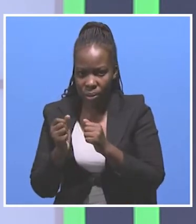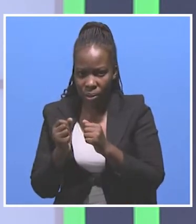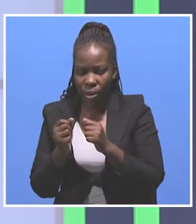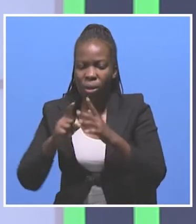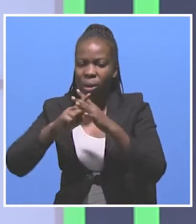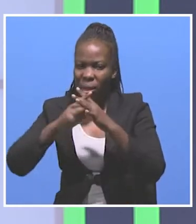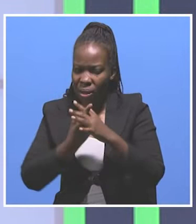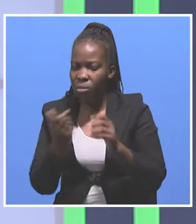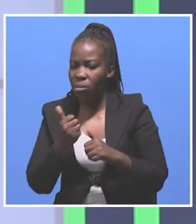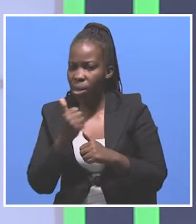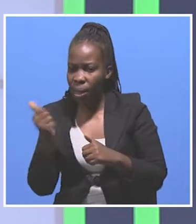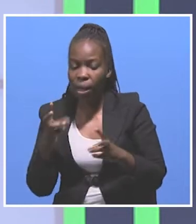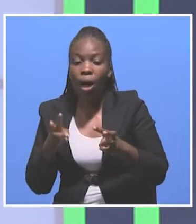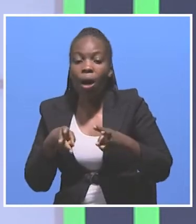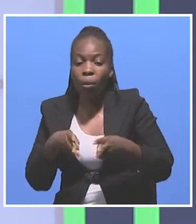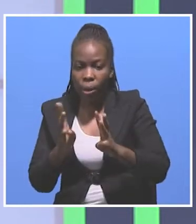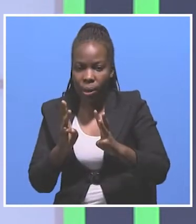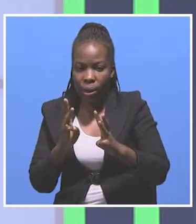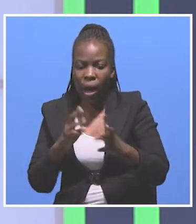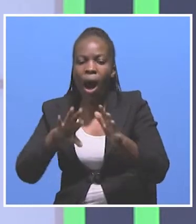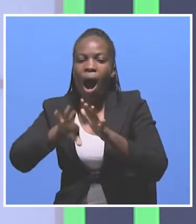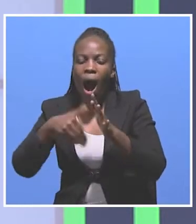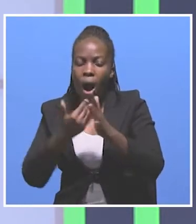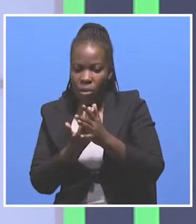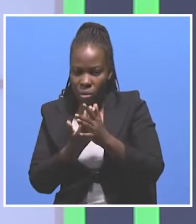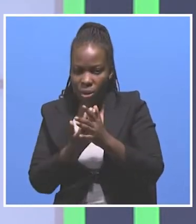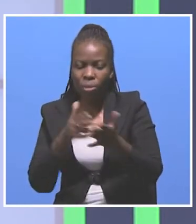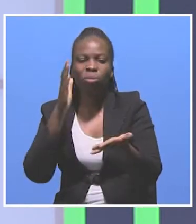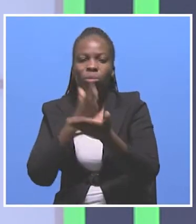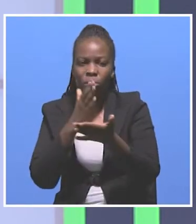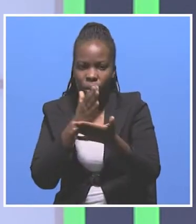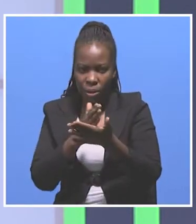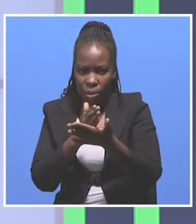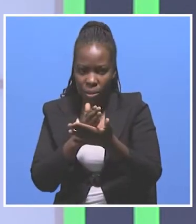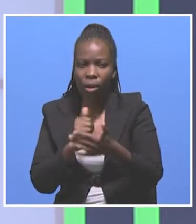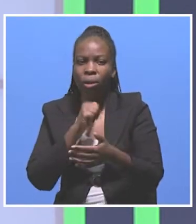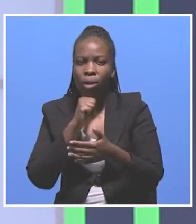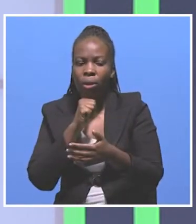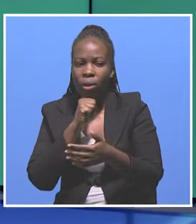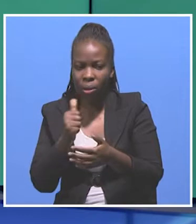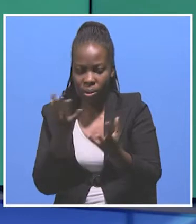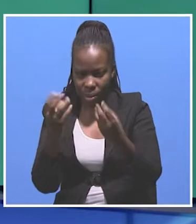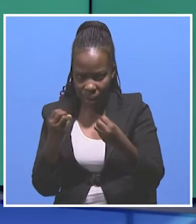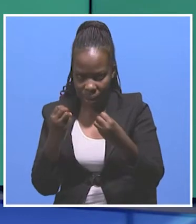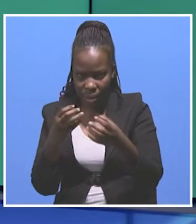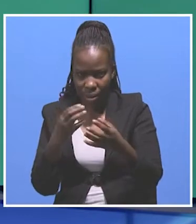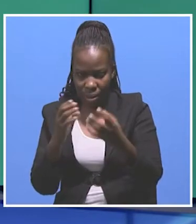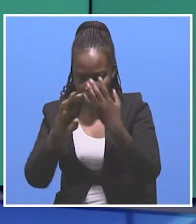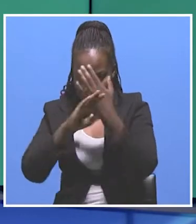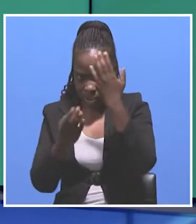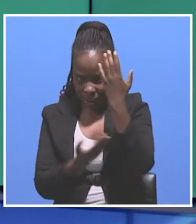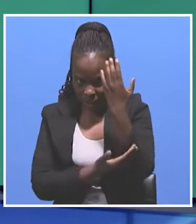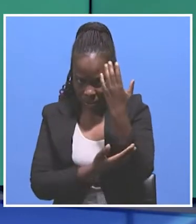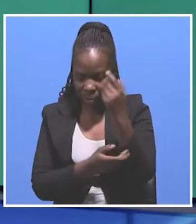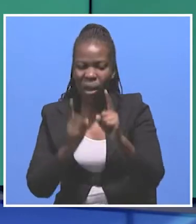as to how we can prevent unwanted pregnancies as we work together as communities. Okay, talking of working together as